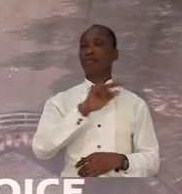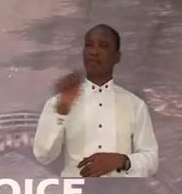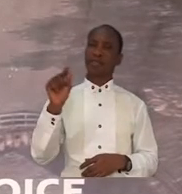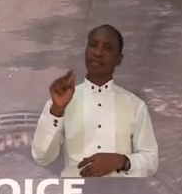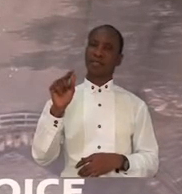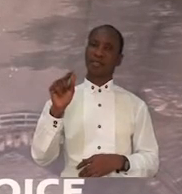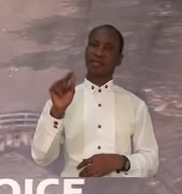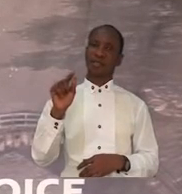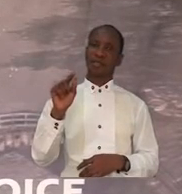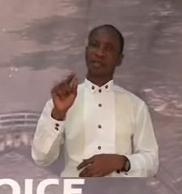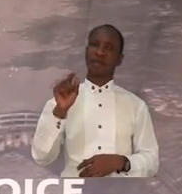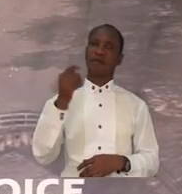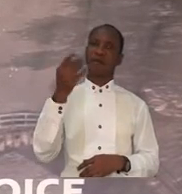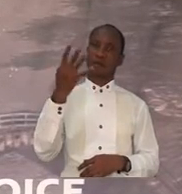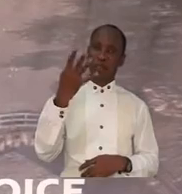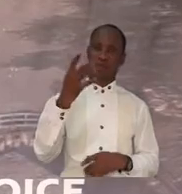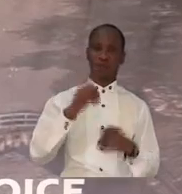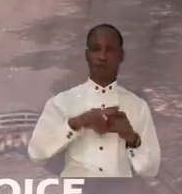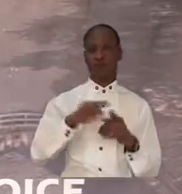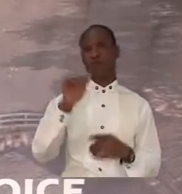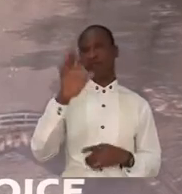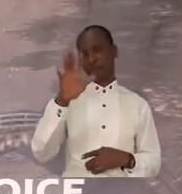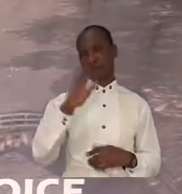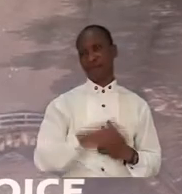verses 14 and